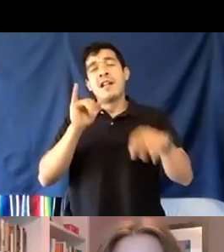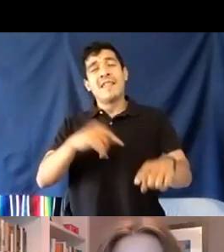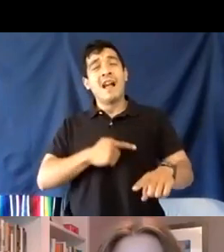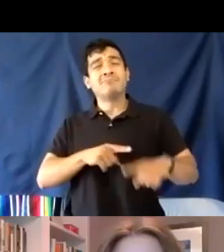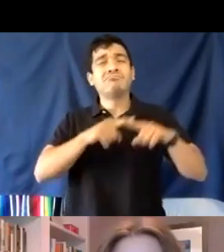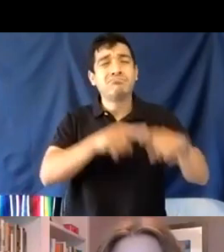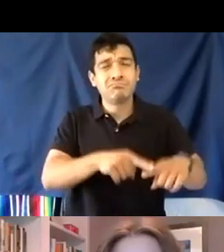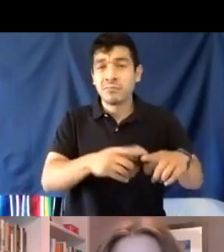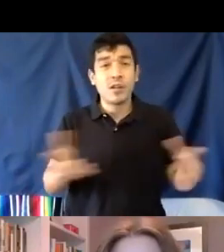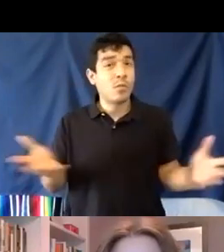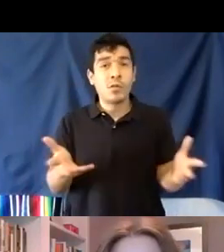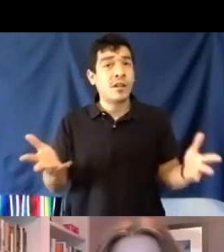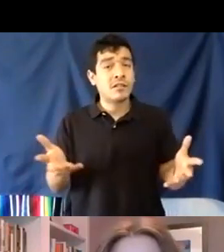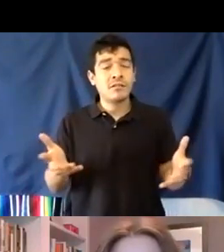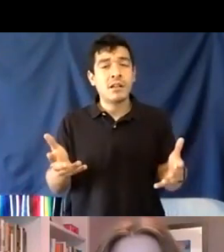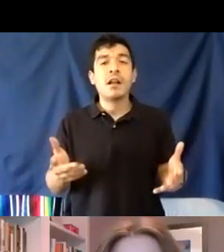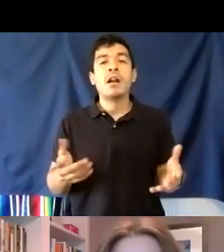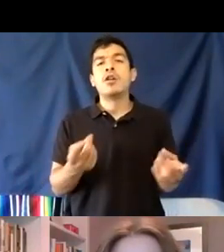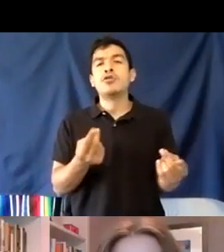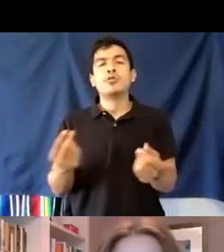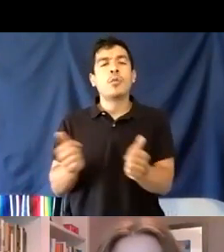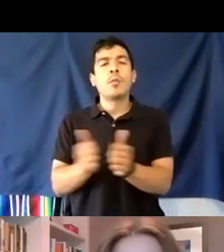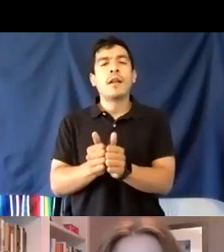had a lot to do with the